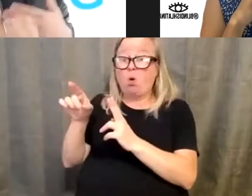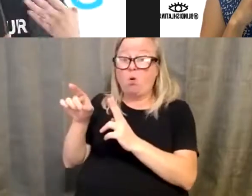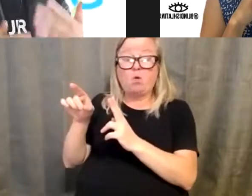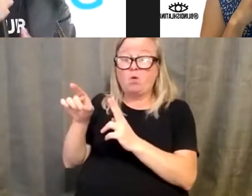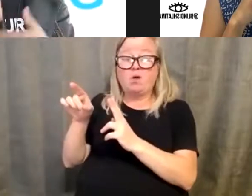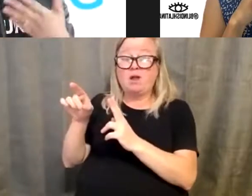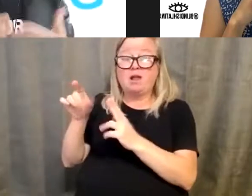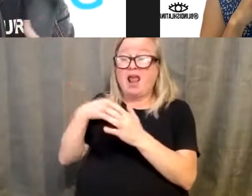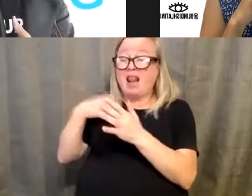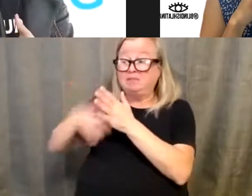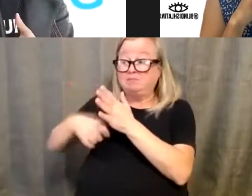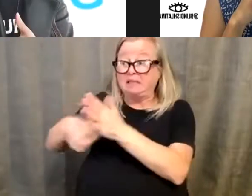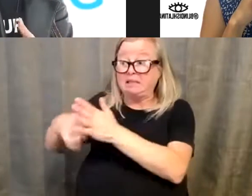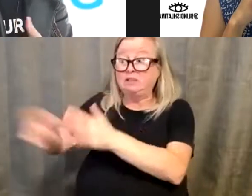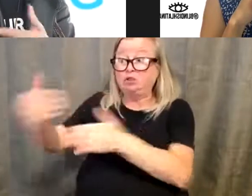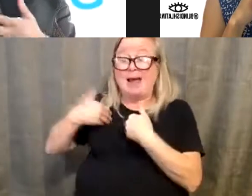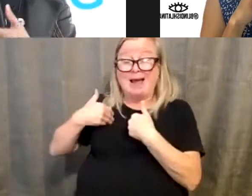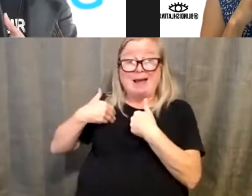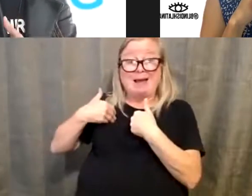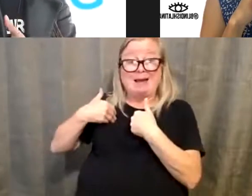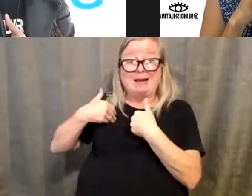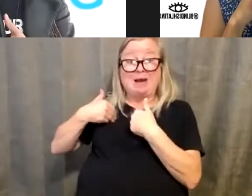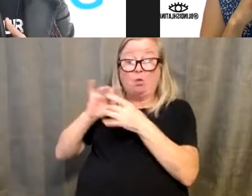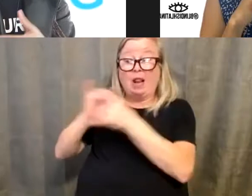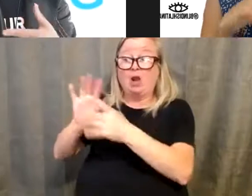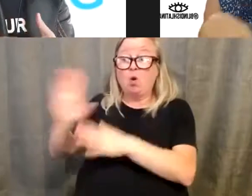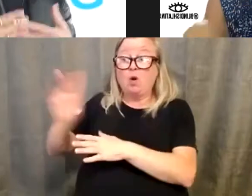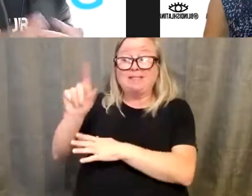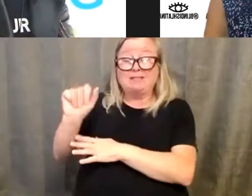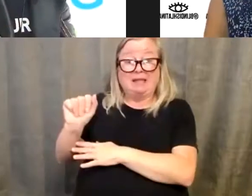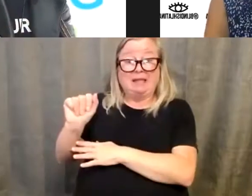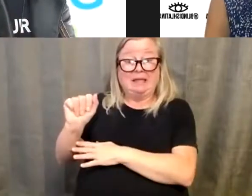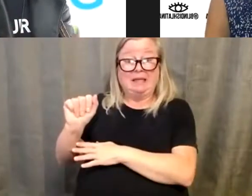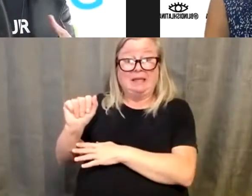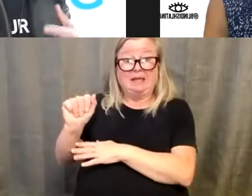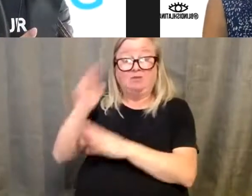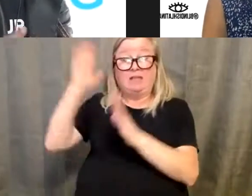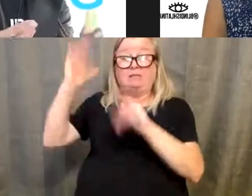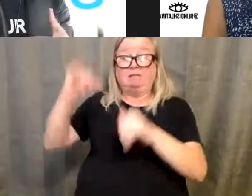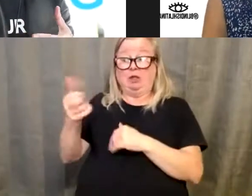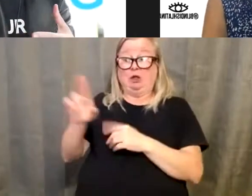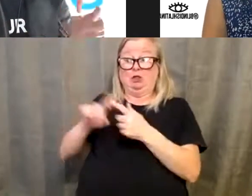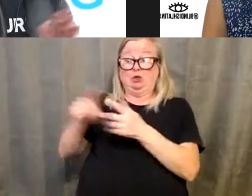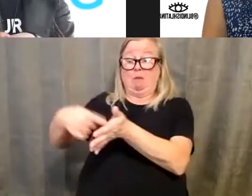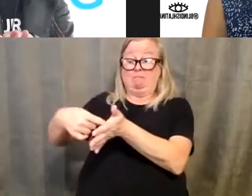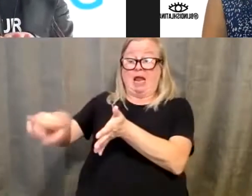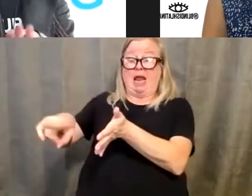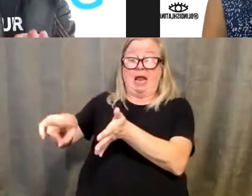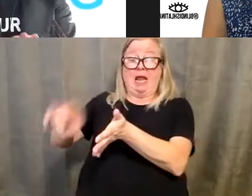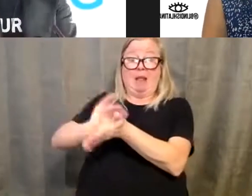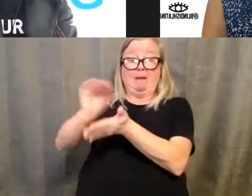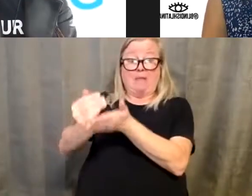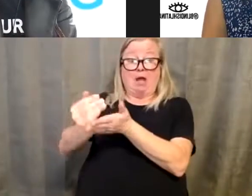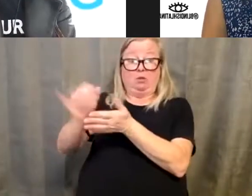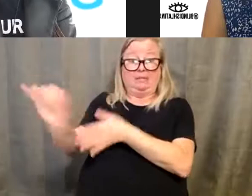these expenses that she was having regarding her disability and was expecting her to pay the same amount of money, not